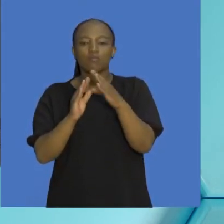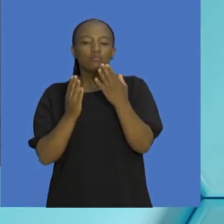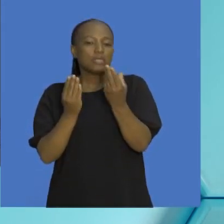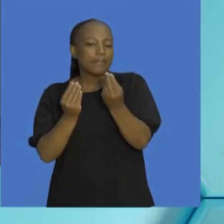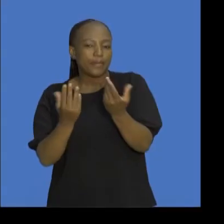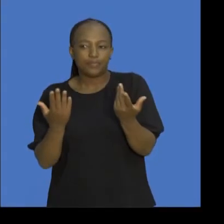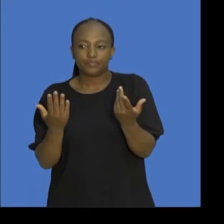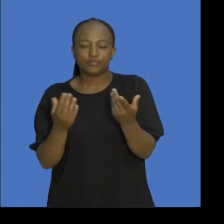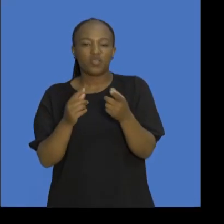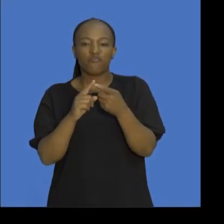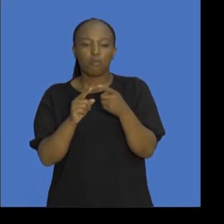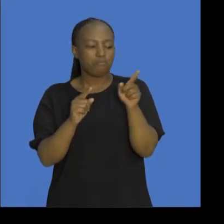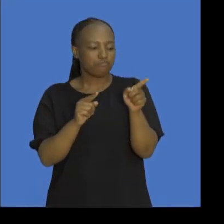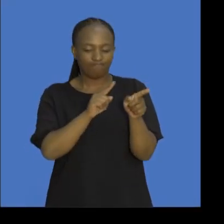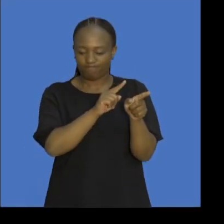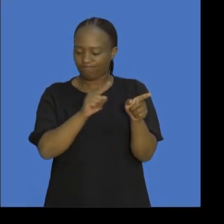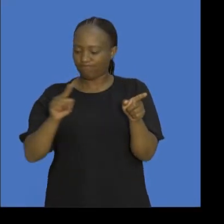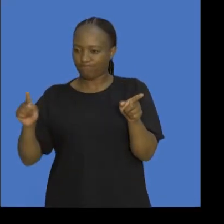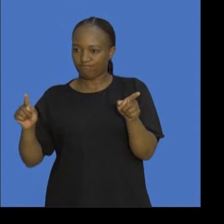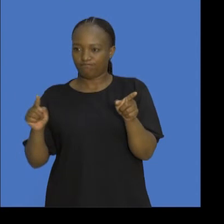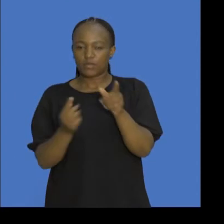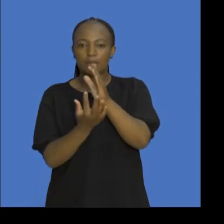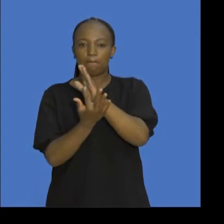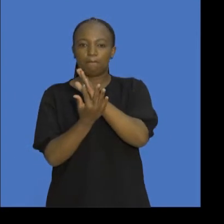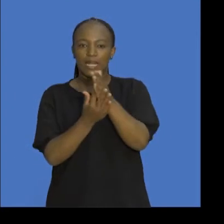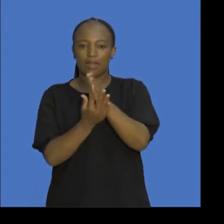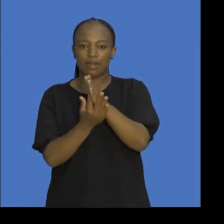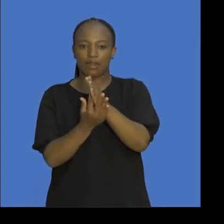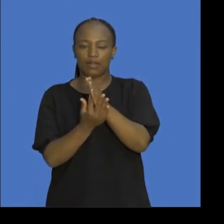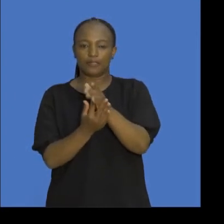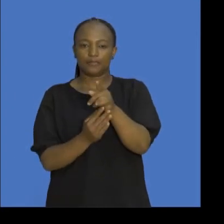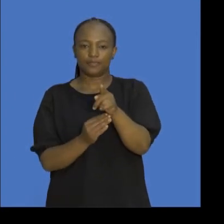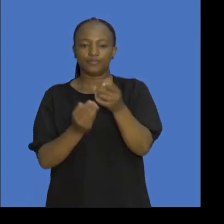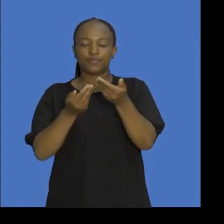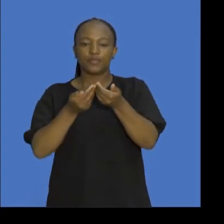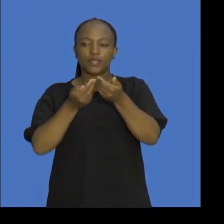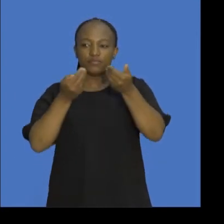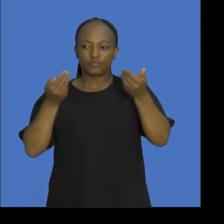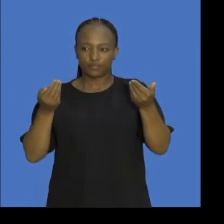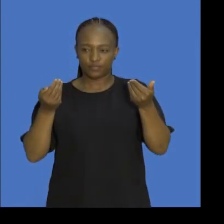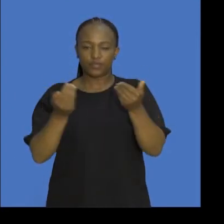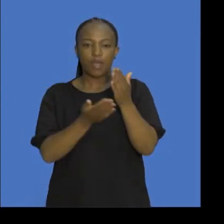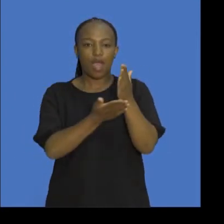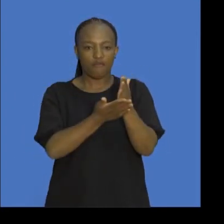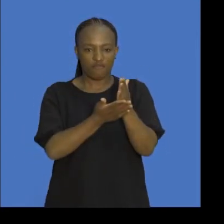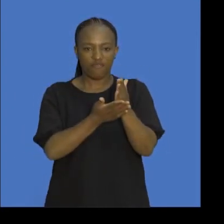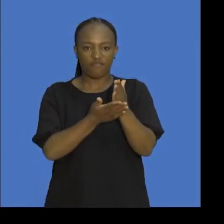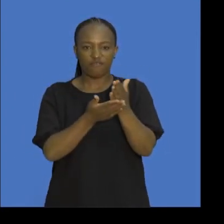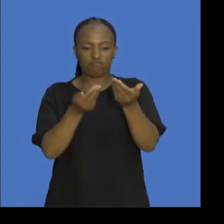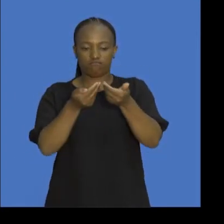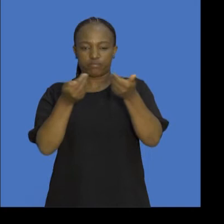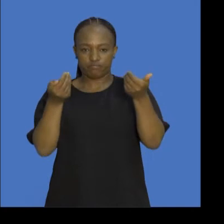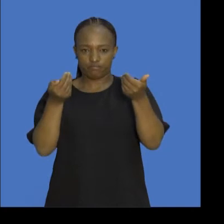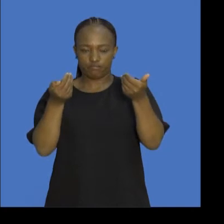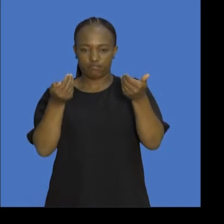of data from there to there, this is the median. It divides the data into a half,